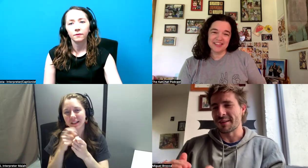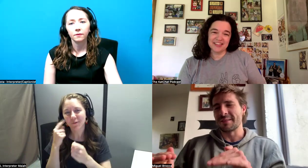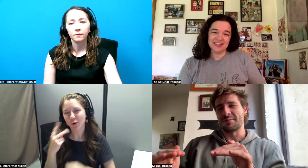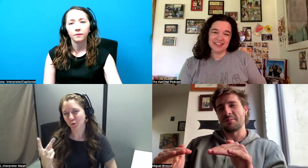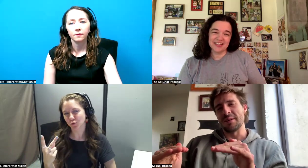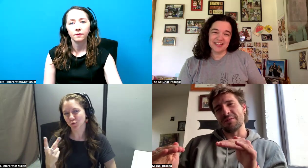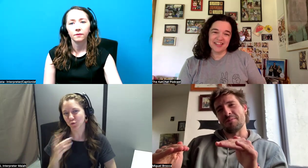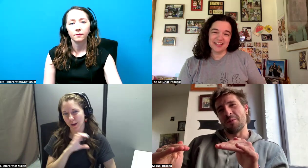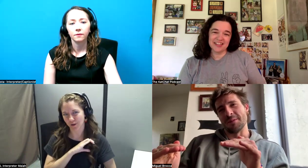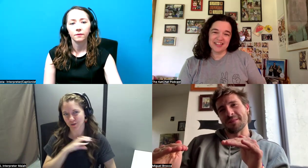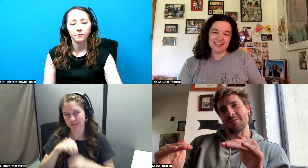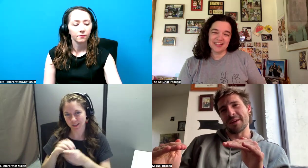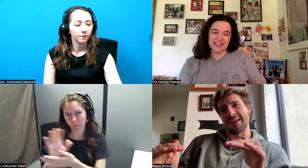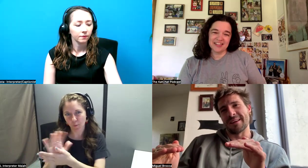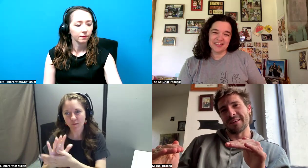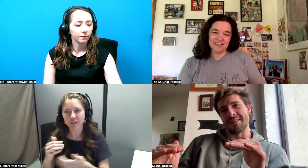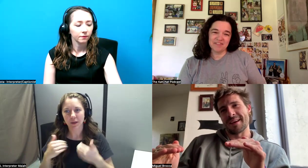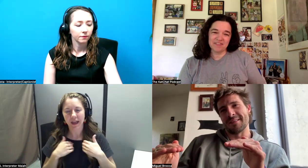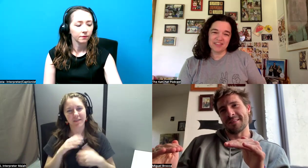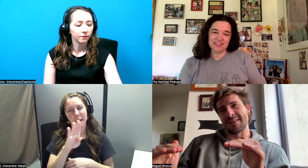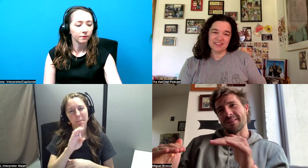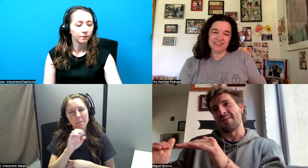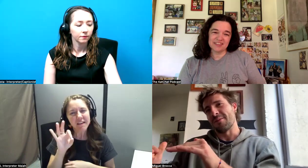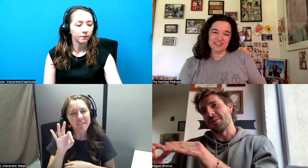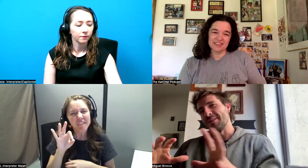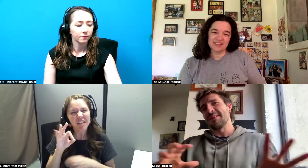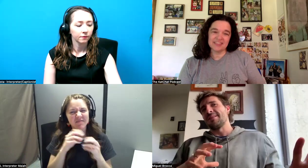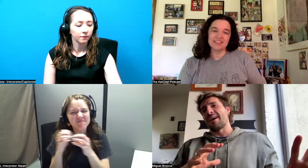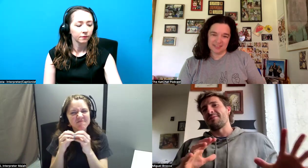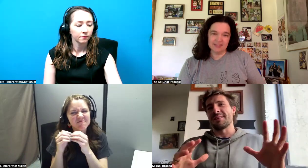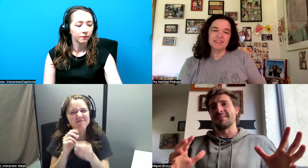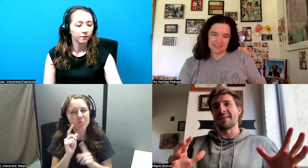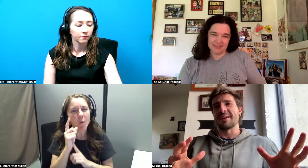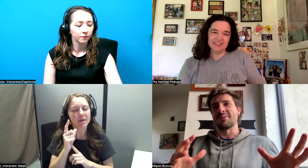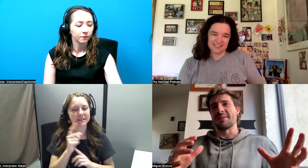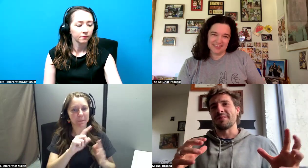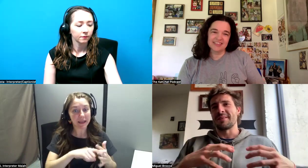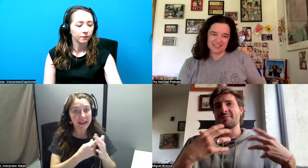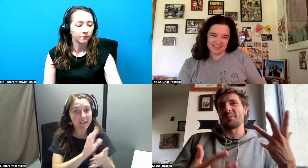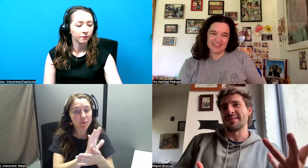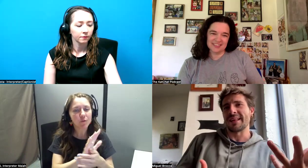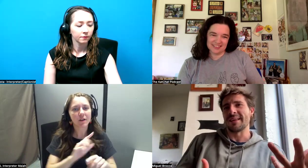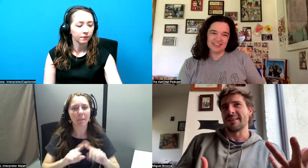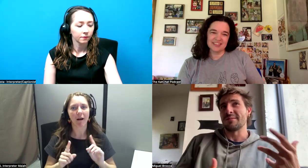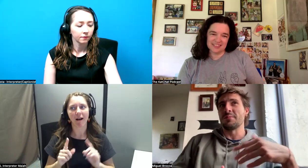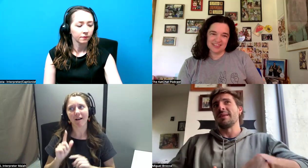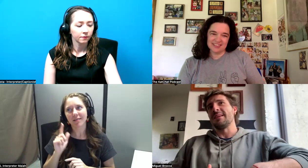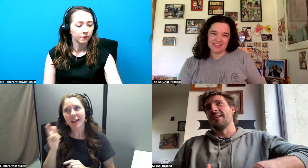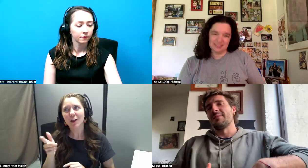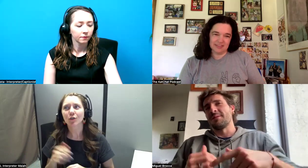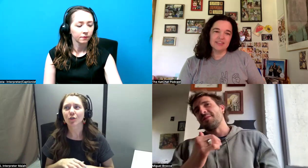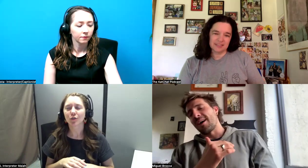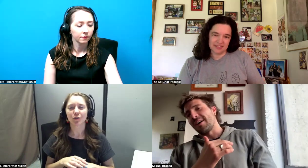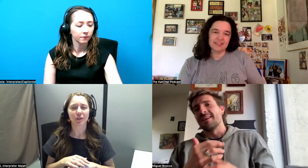they have like this beef moments at the beginning and then they get along, but they still have like this thing where they're pretending to